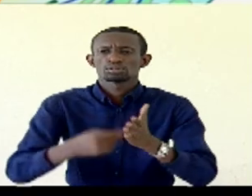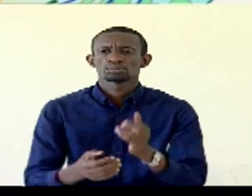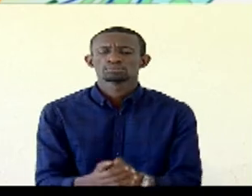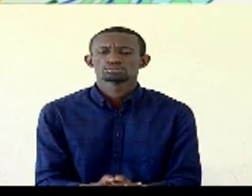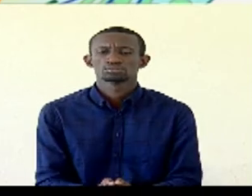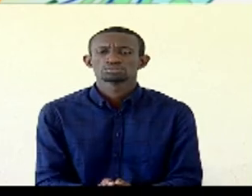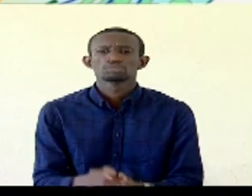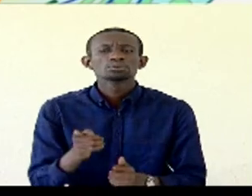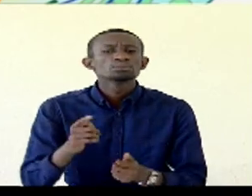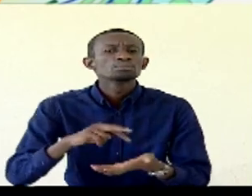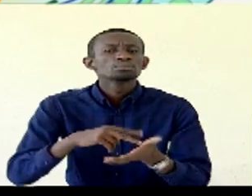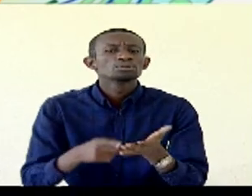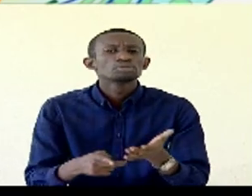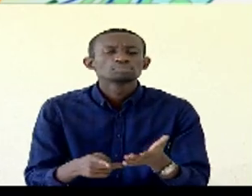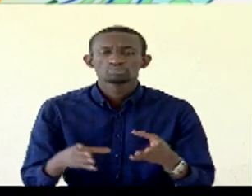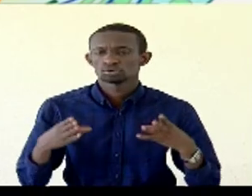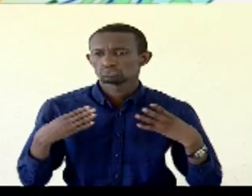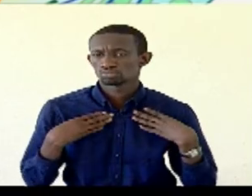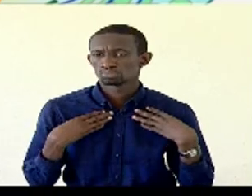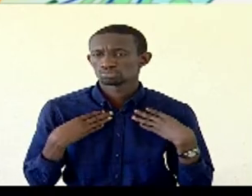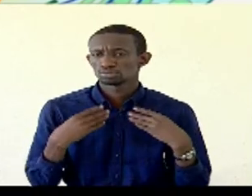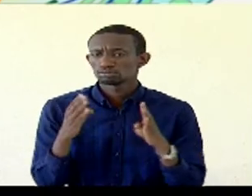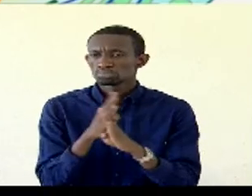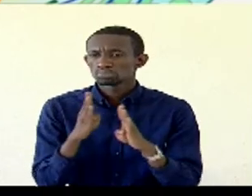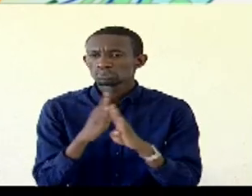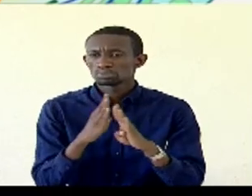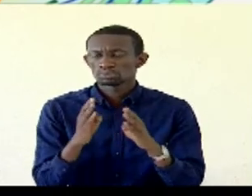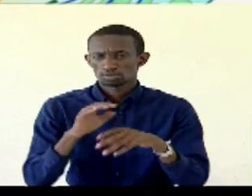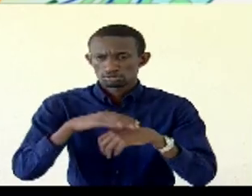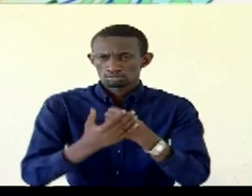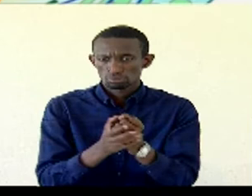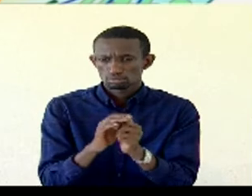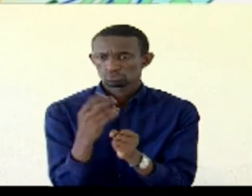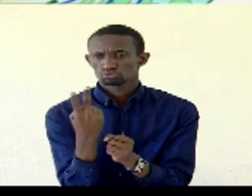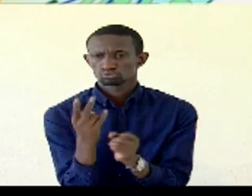that tell us that we are likely to be heading into producing two cells?